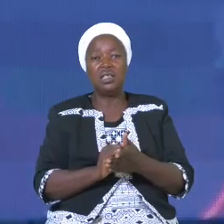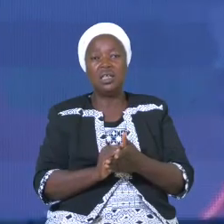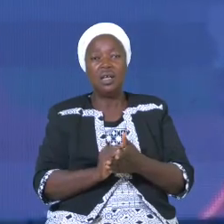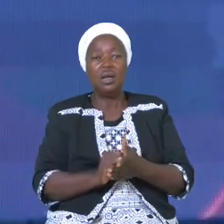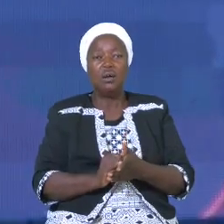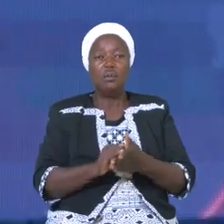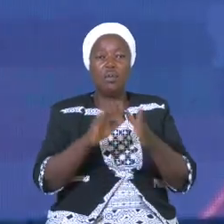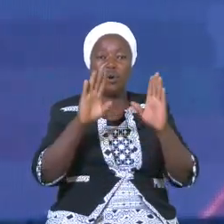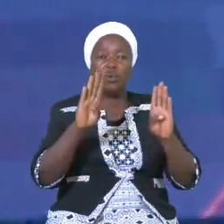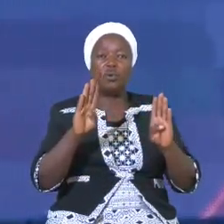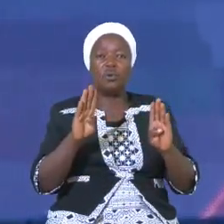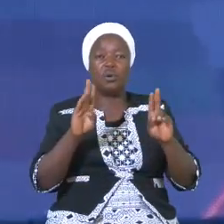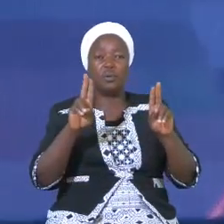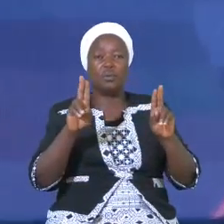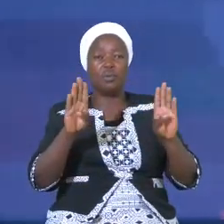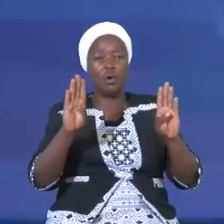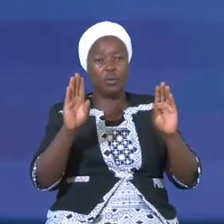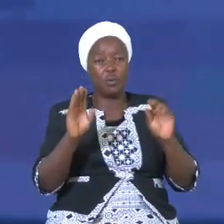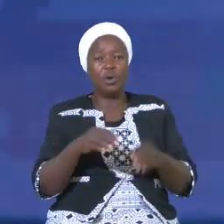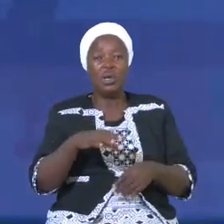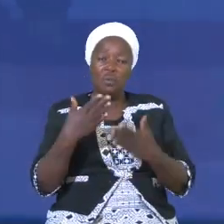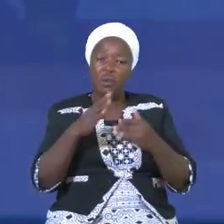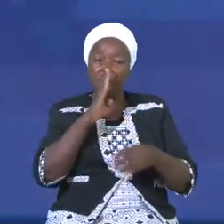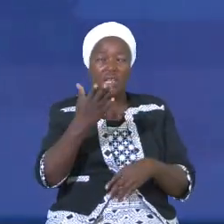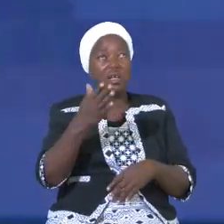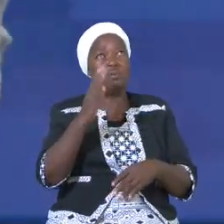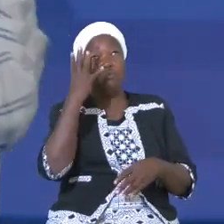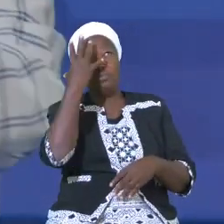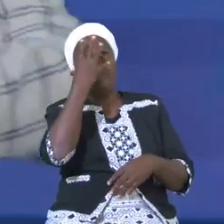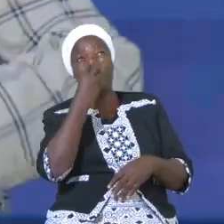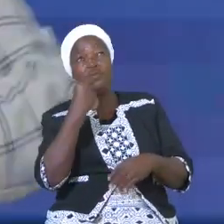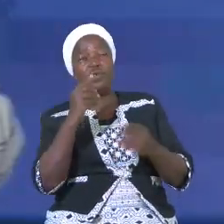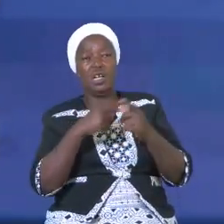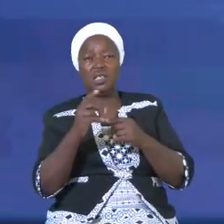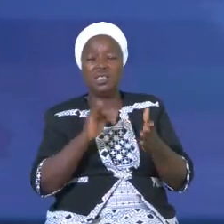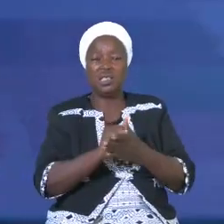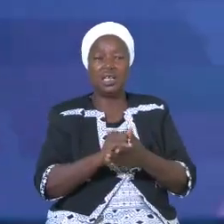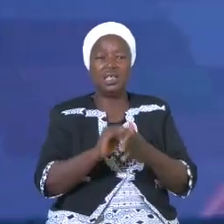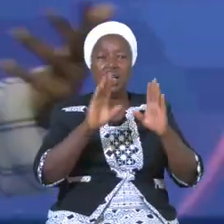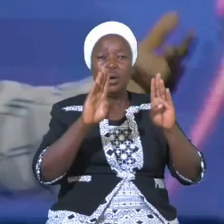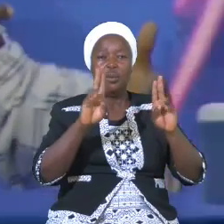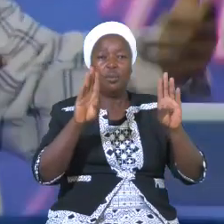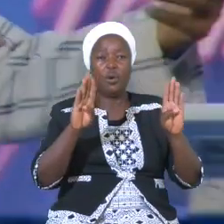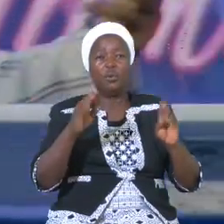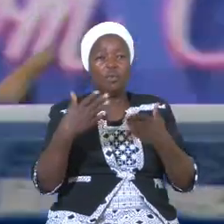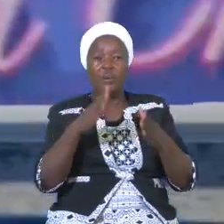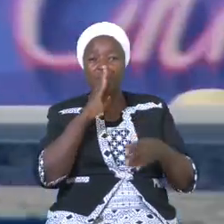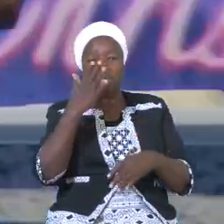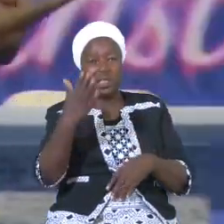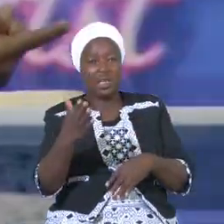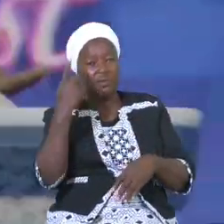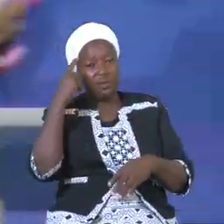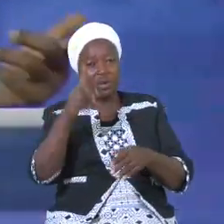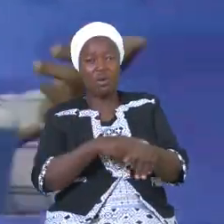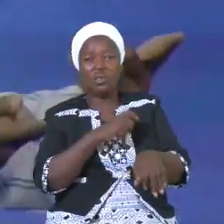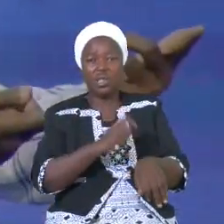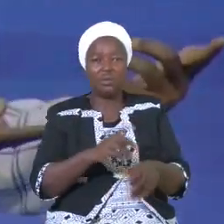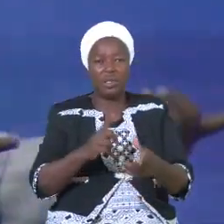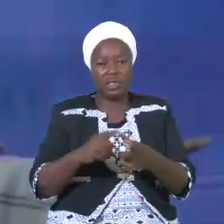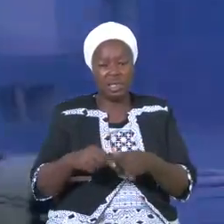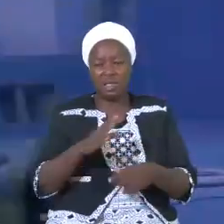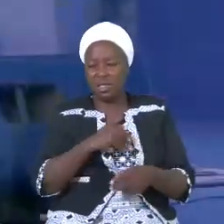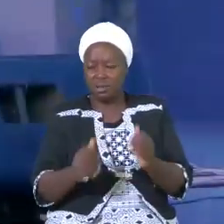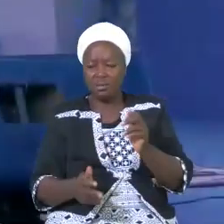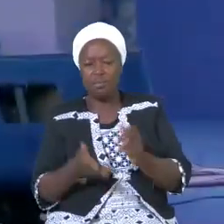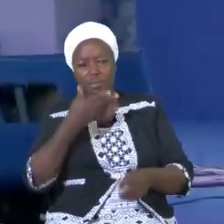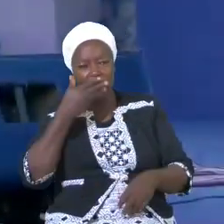beautiful and that ball might have been there and then it can boast that bulb is better is greater is